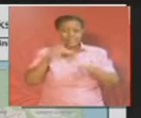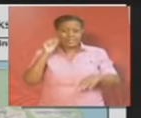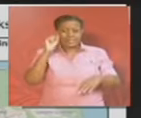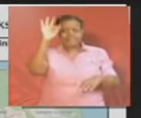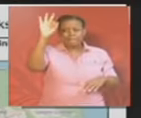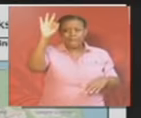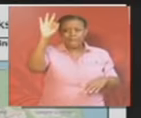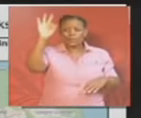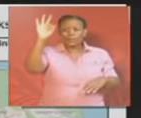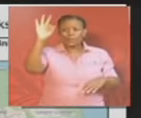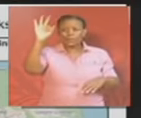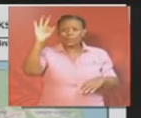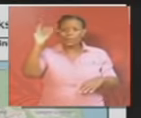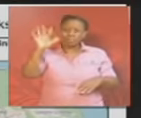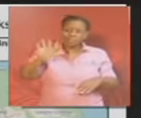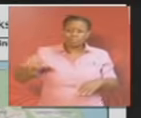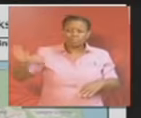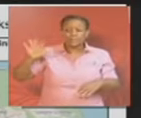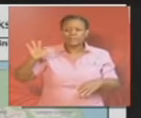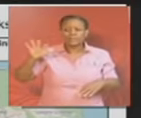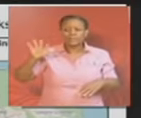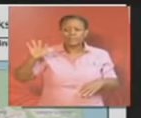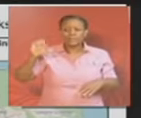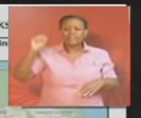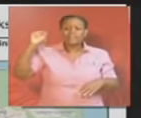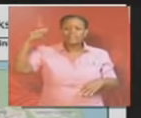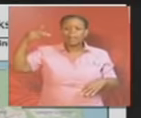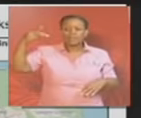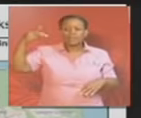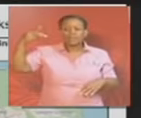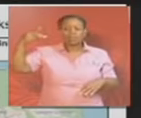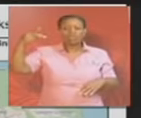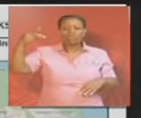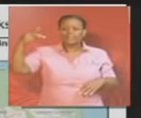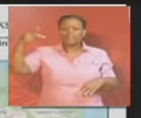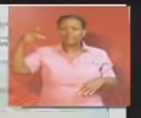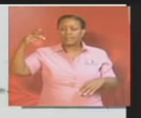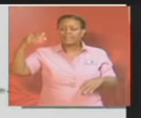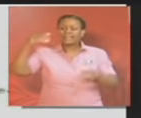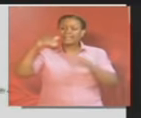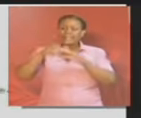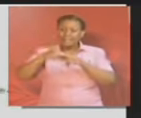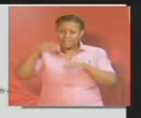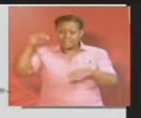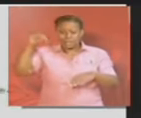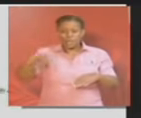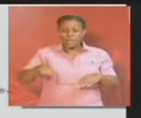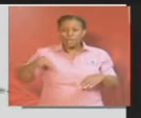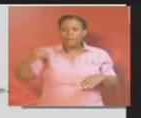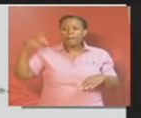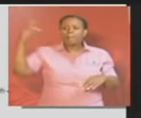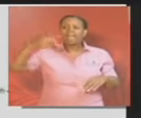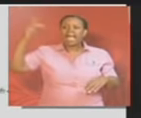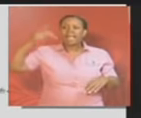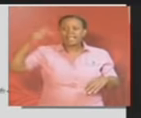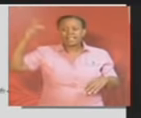Patrick in Pinal and environs. We take a look at the charts in the other slide, which gives us a brief